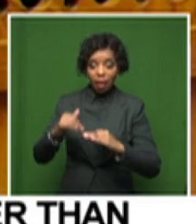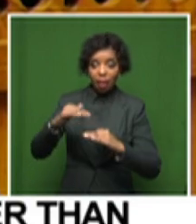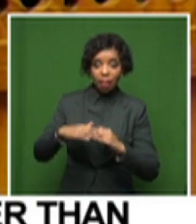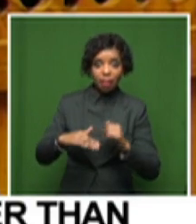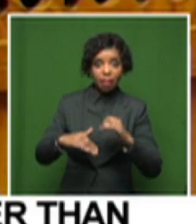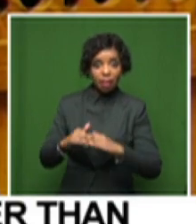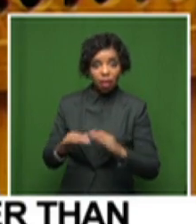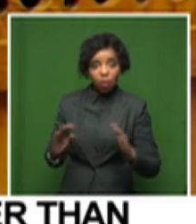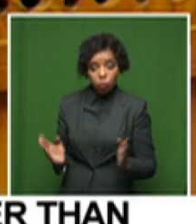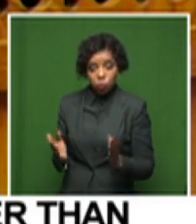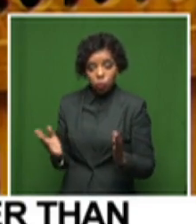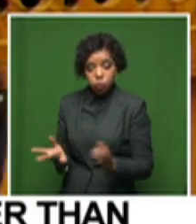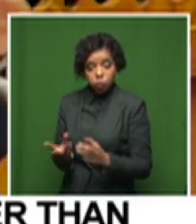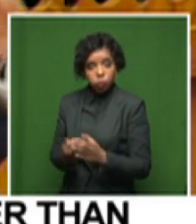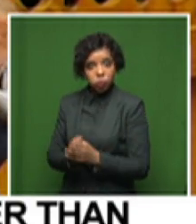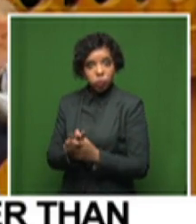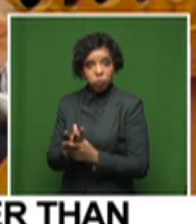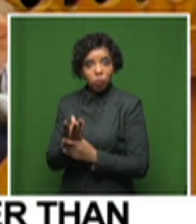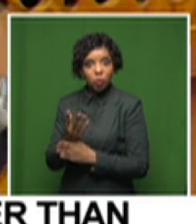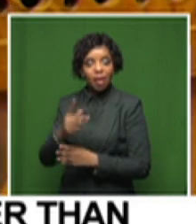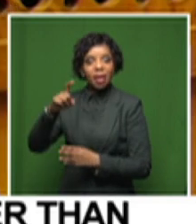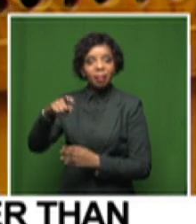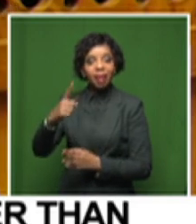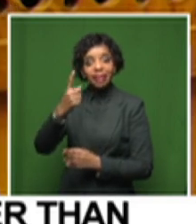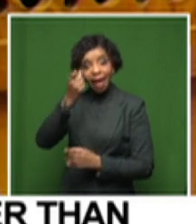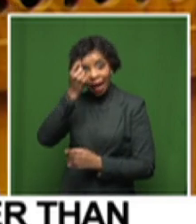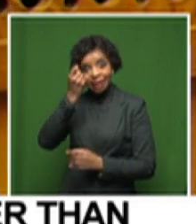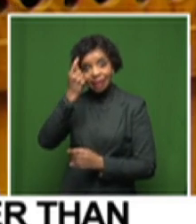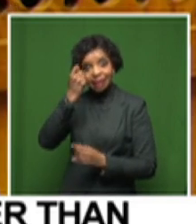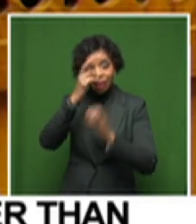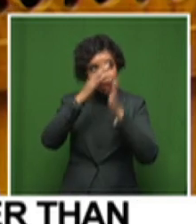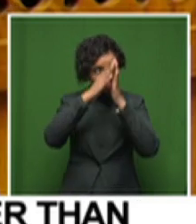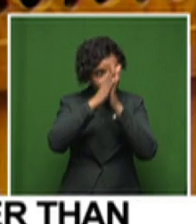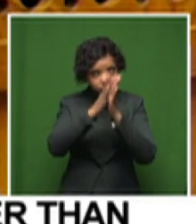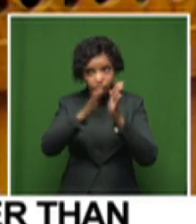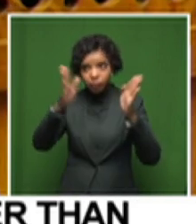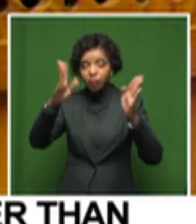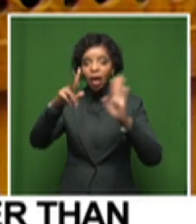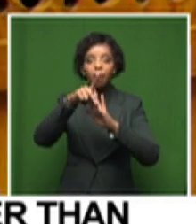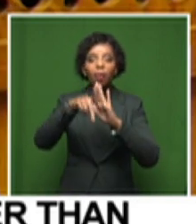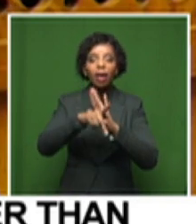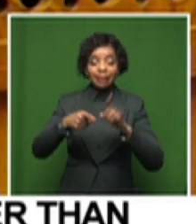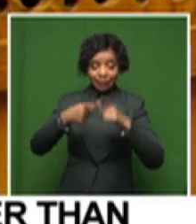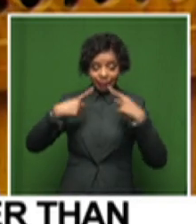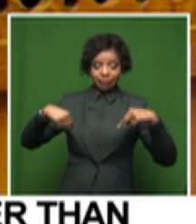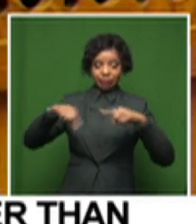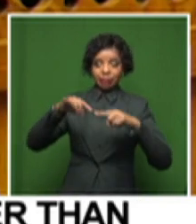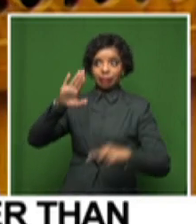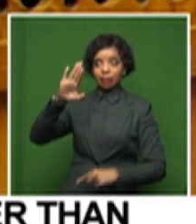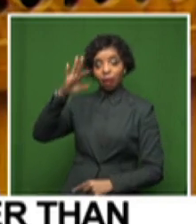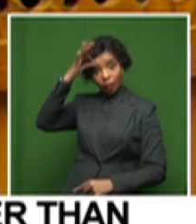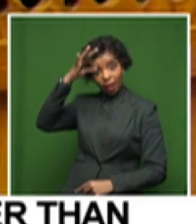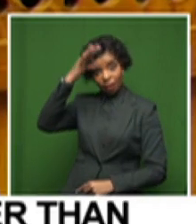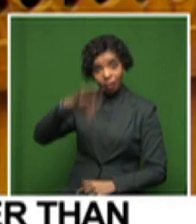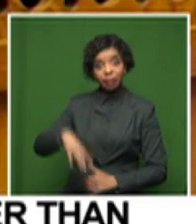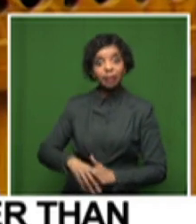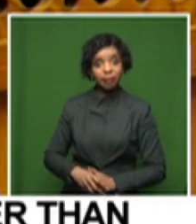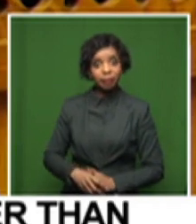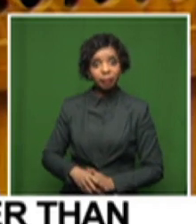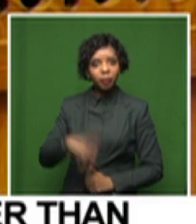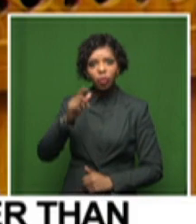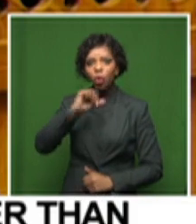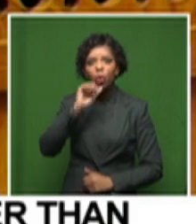universal understanding of the policy trajectory of our government. It is not only investors that need